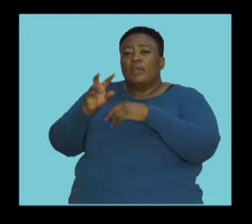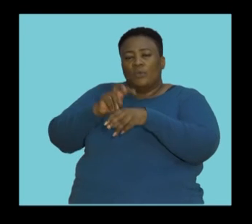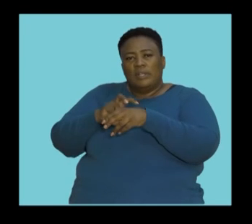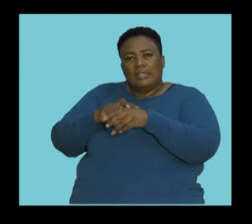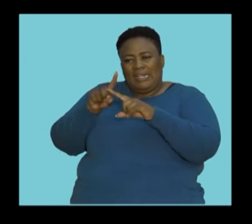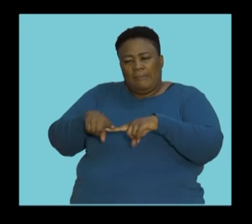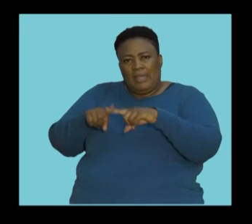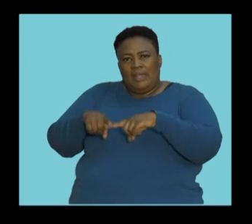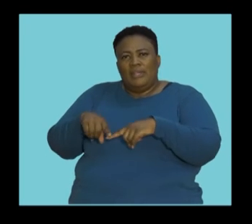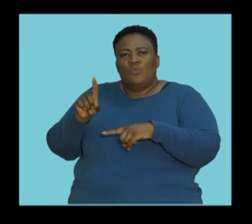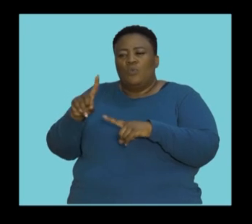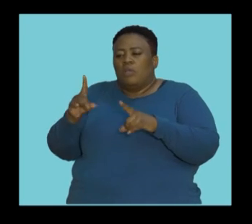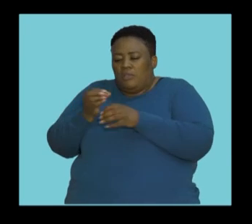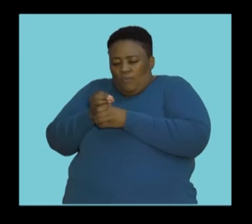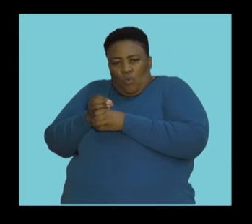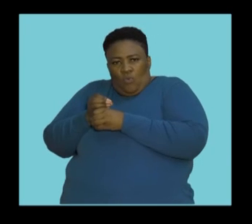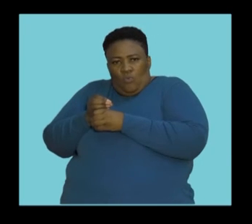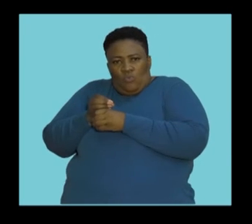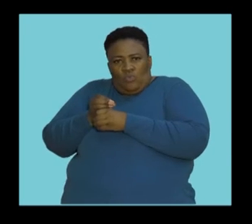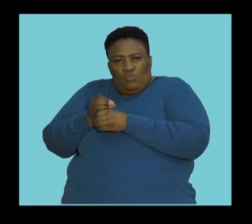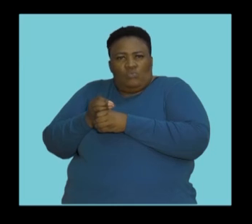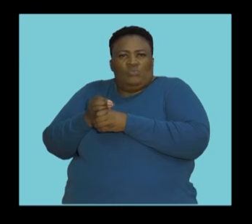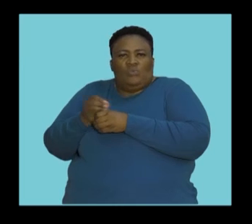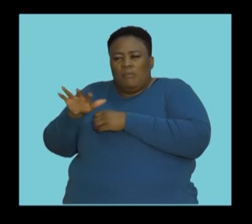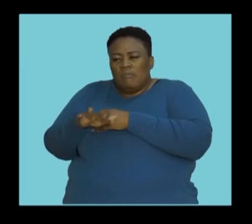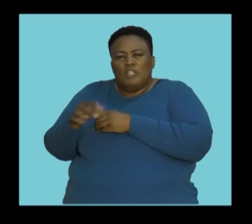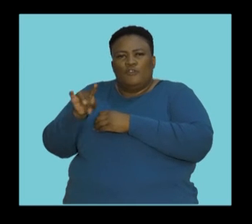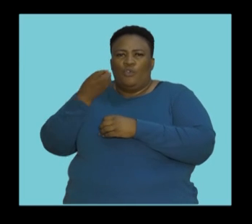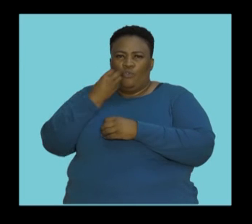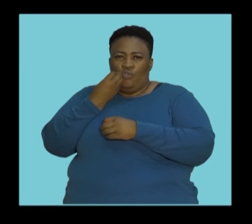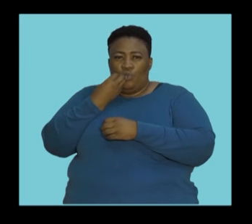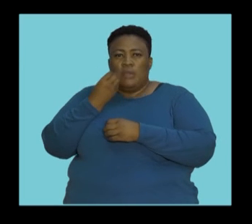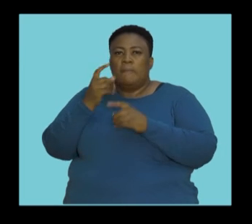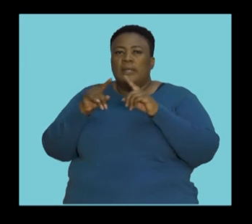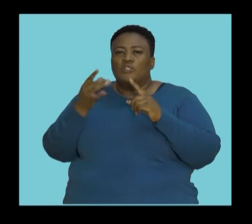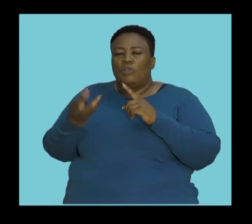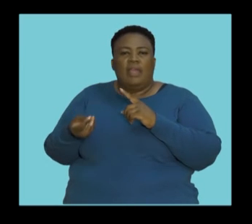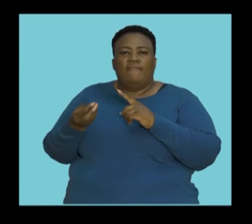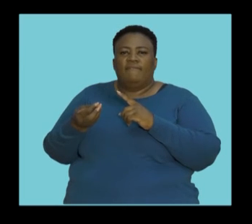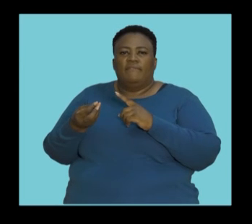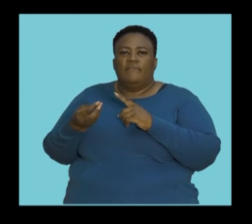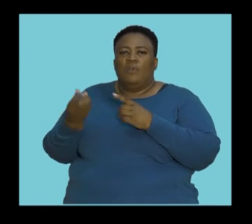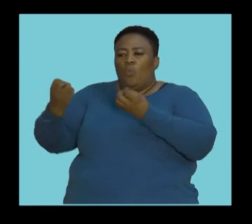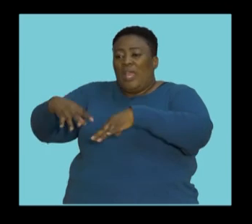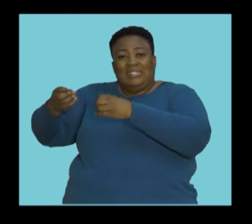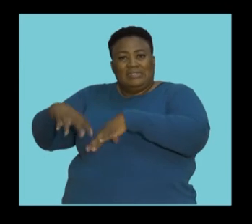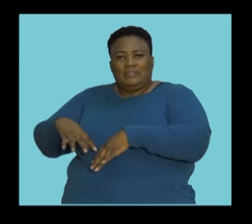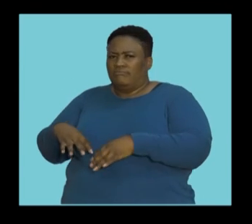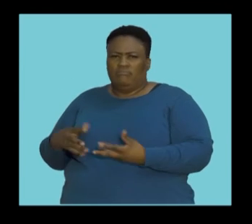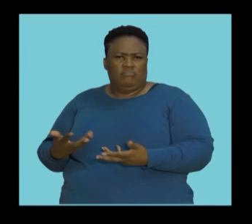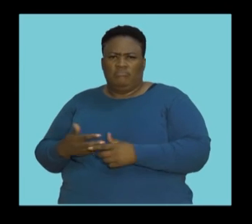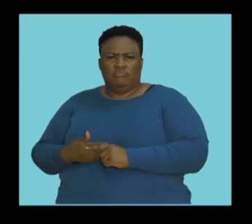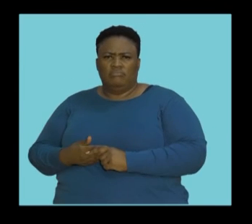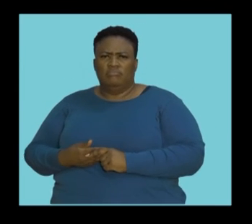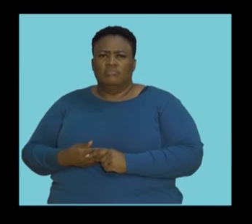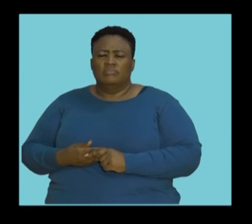small, local sources of food. They have less food security and will have no food in excess of their needs, and will not have food